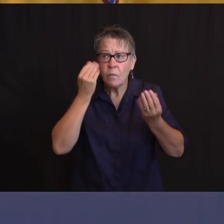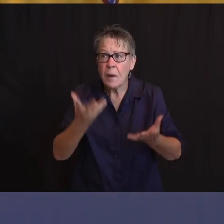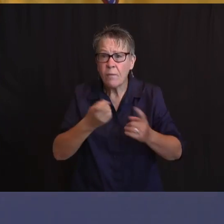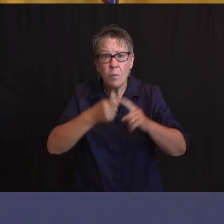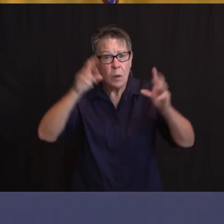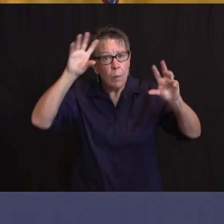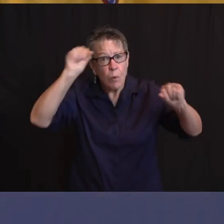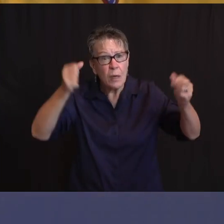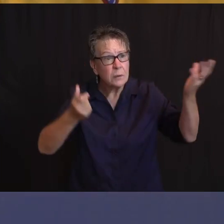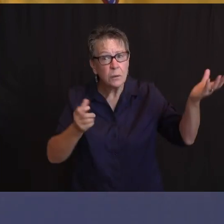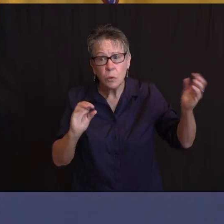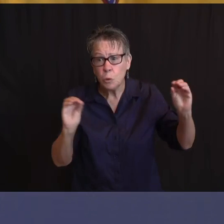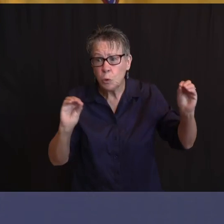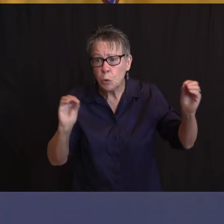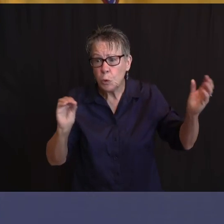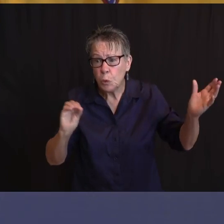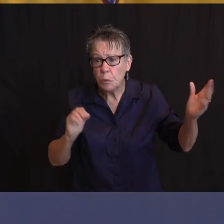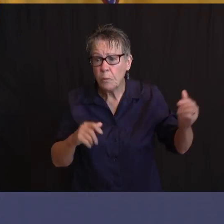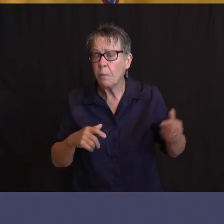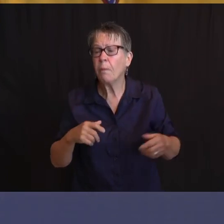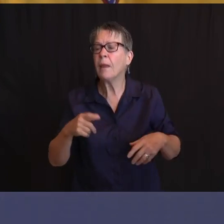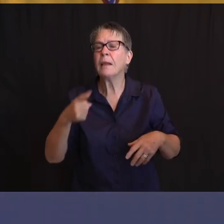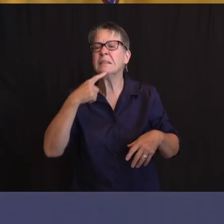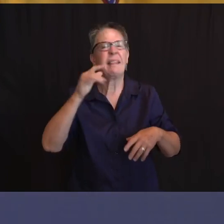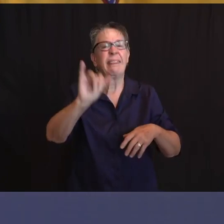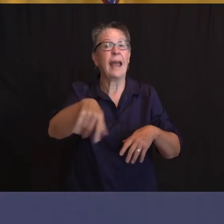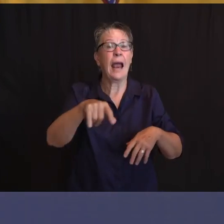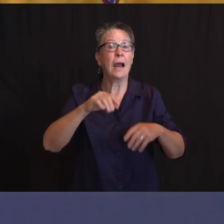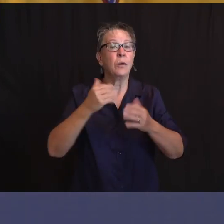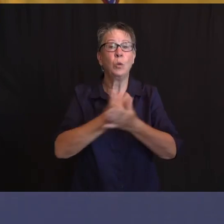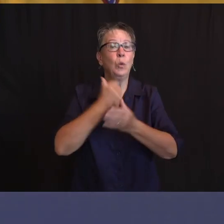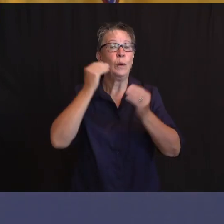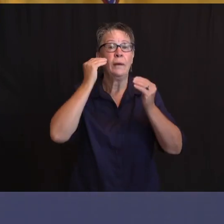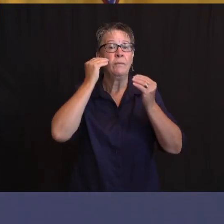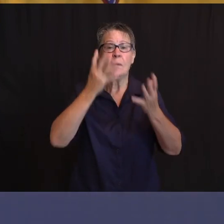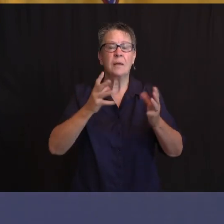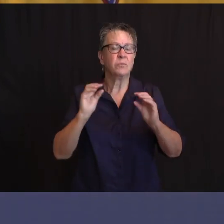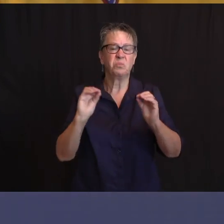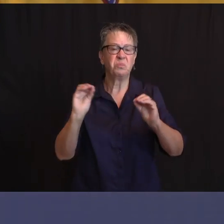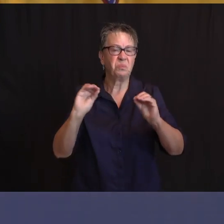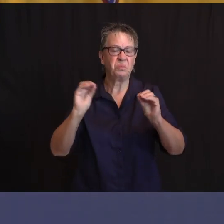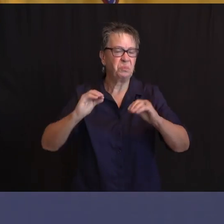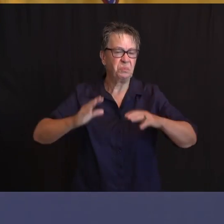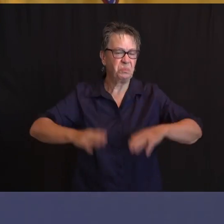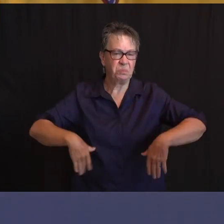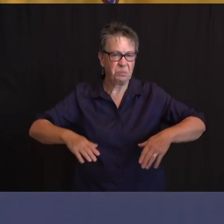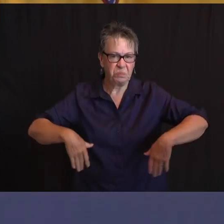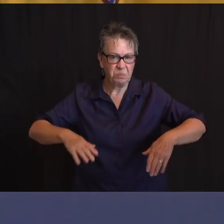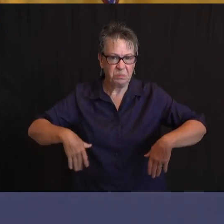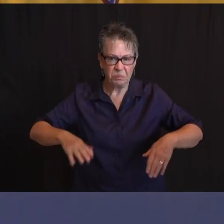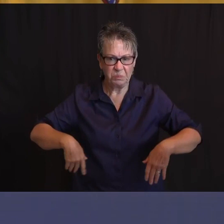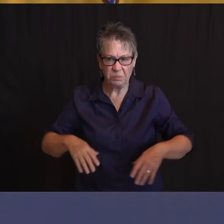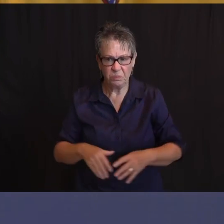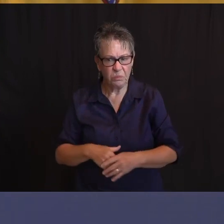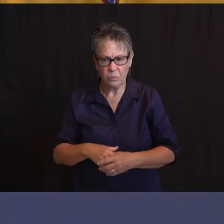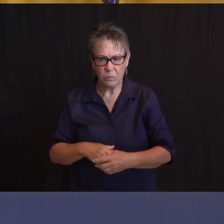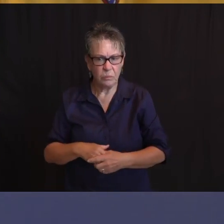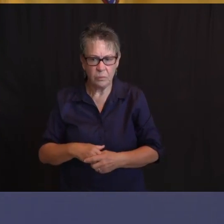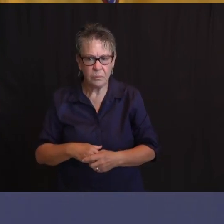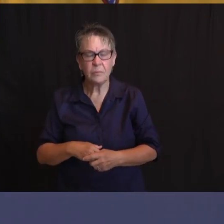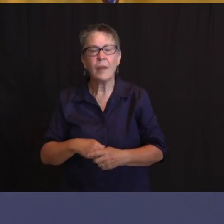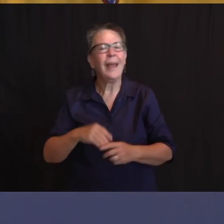you, is one of those members. I'm very frustrated with, folks are frustrated with motor vehicles, by the way, and so am